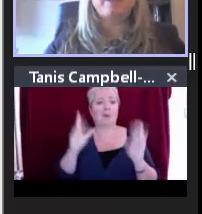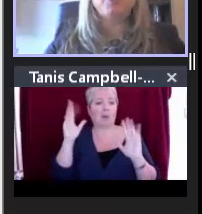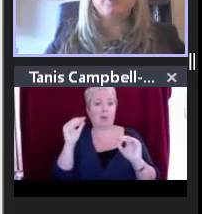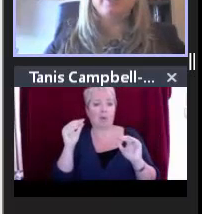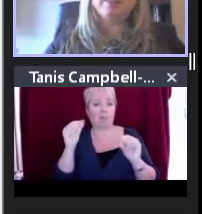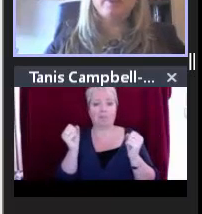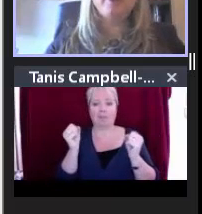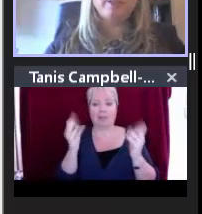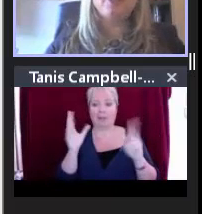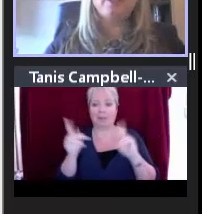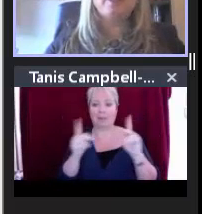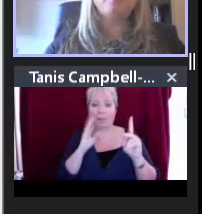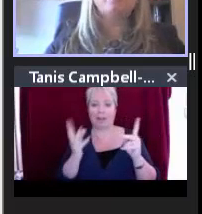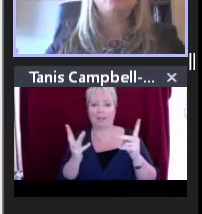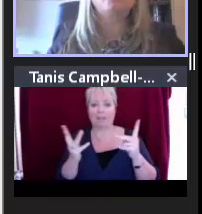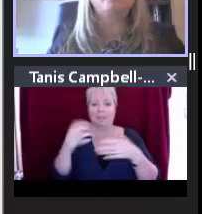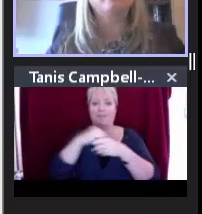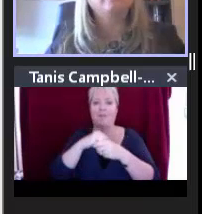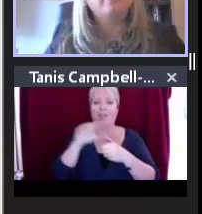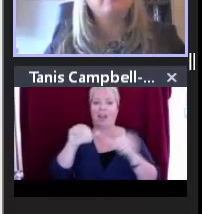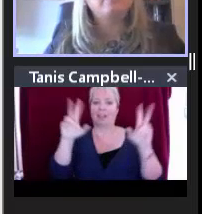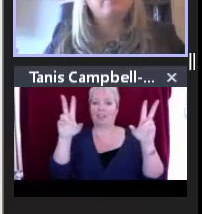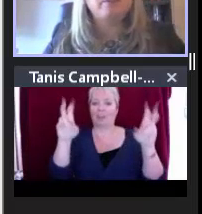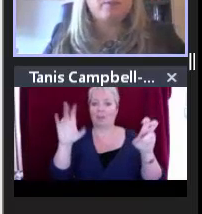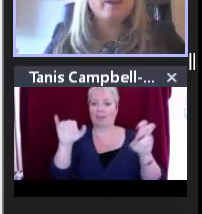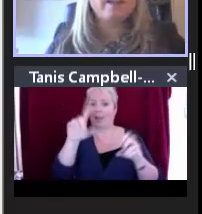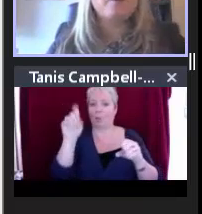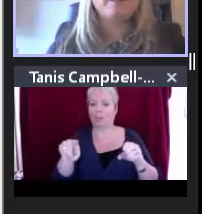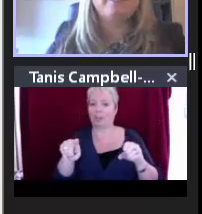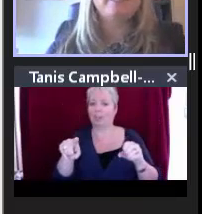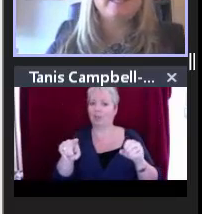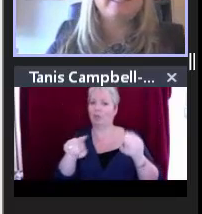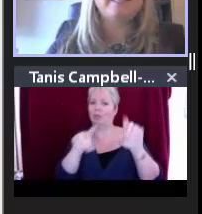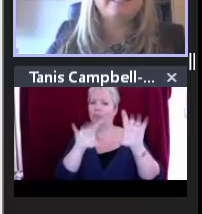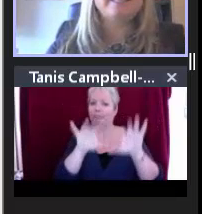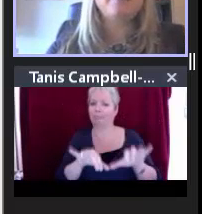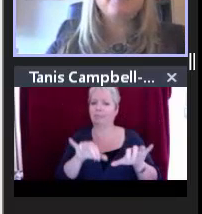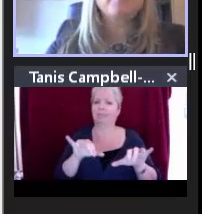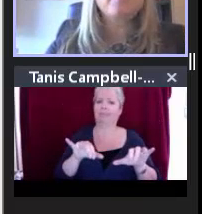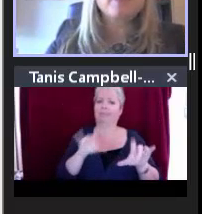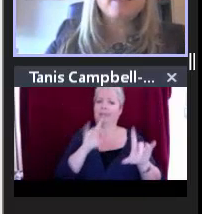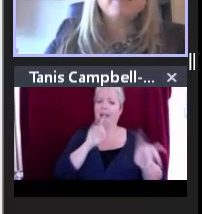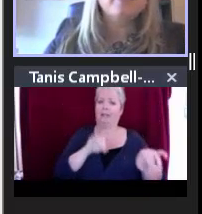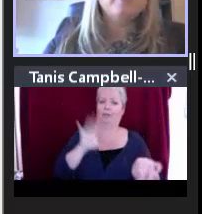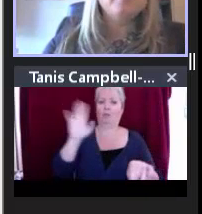lot of participation in this very interesting question of defining what success is.